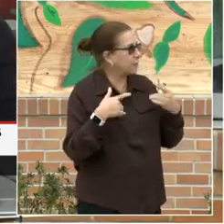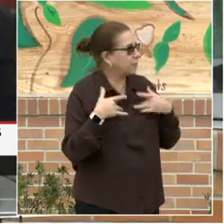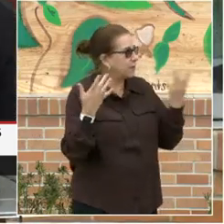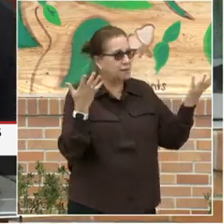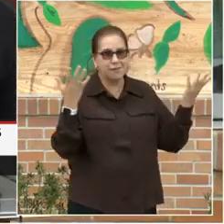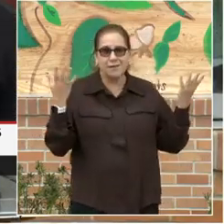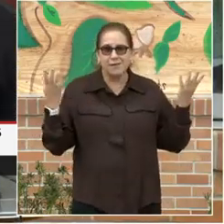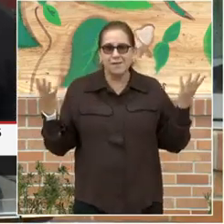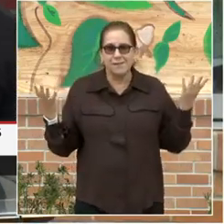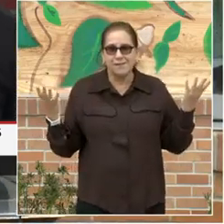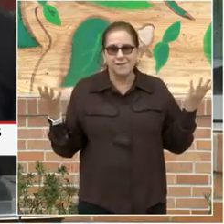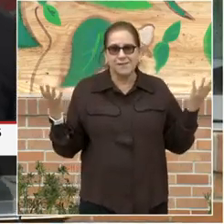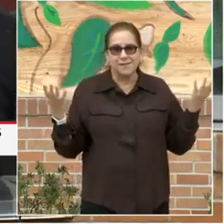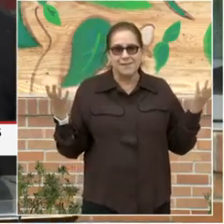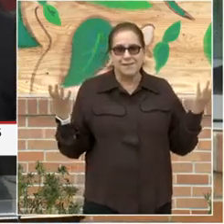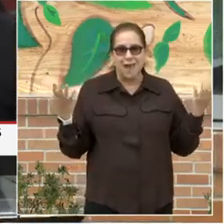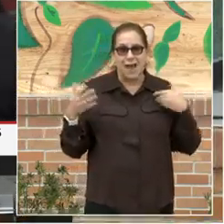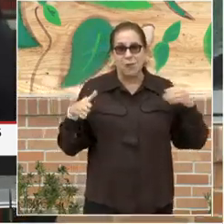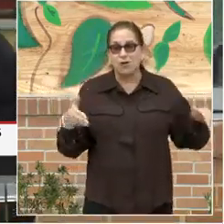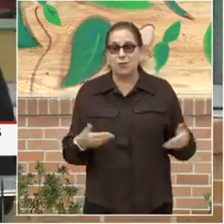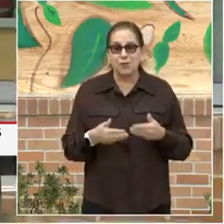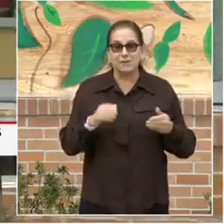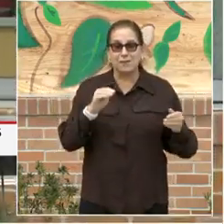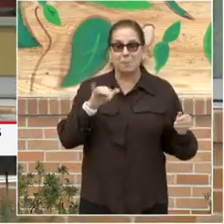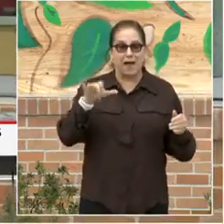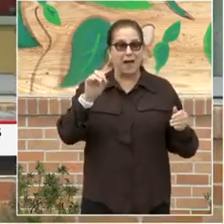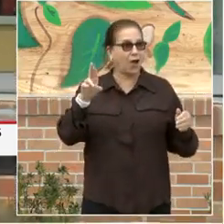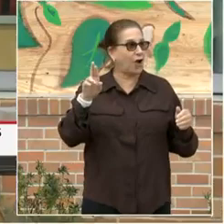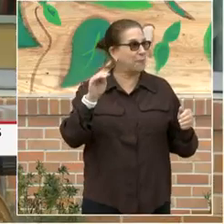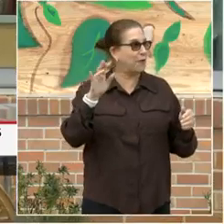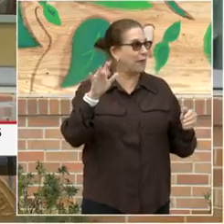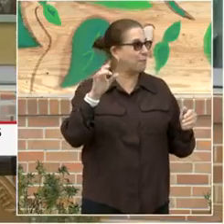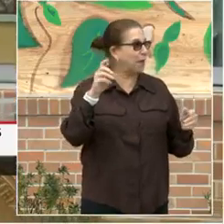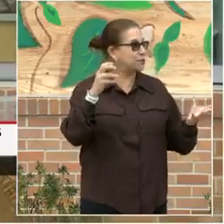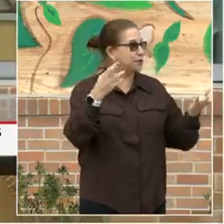And introducing Mayor Bowser.